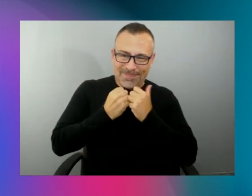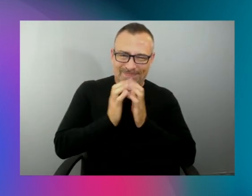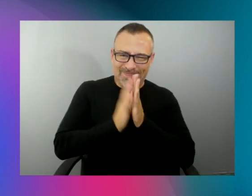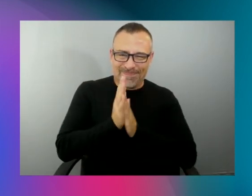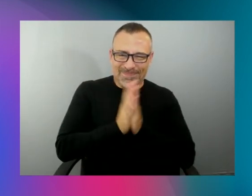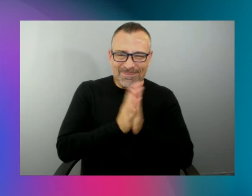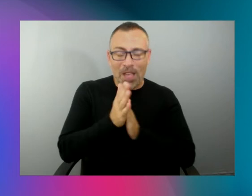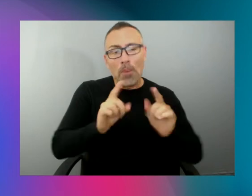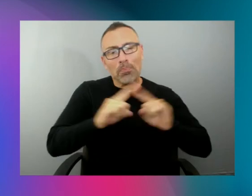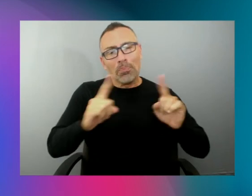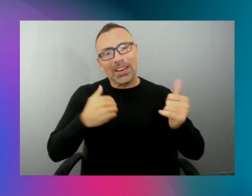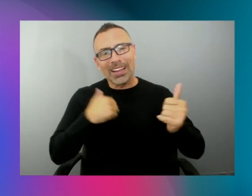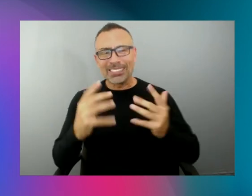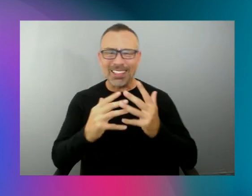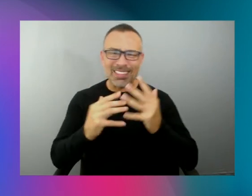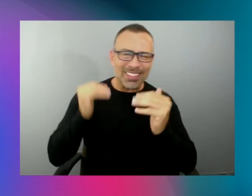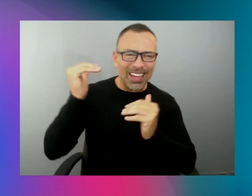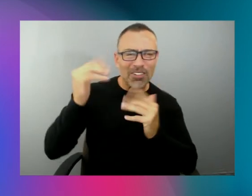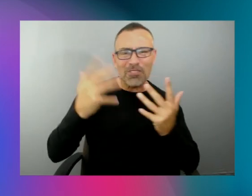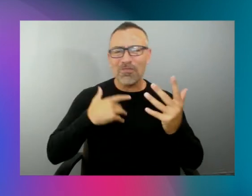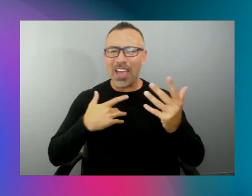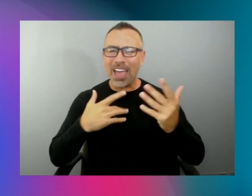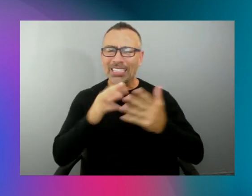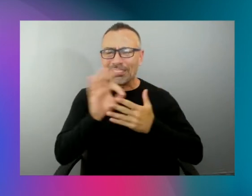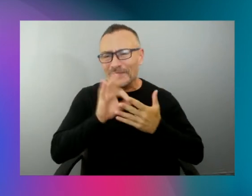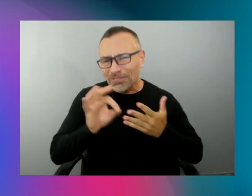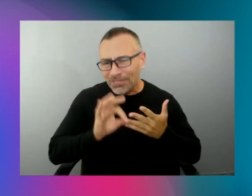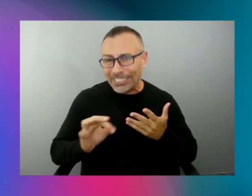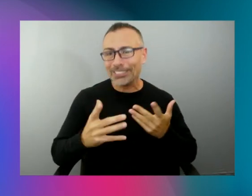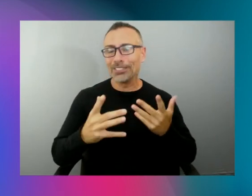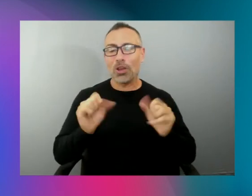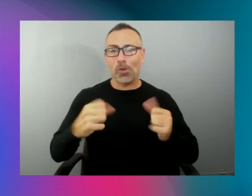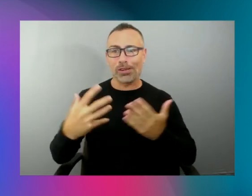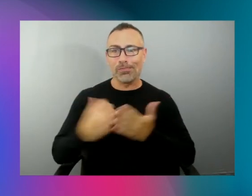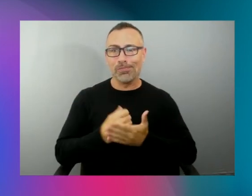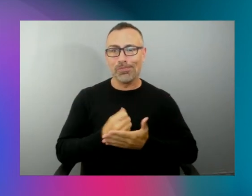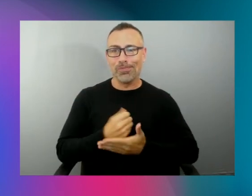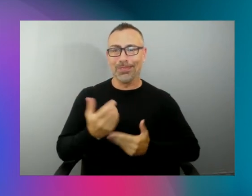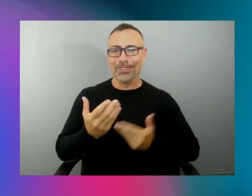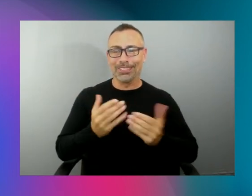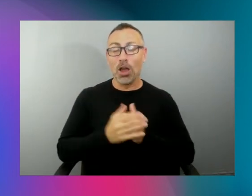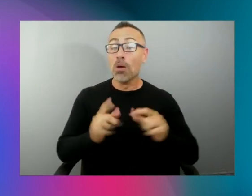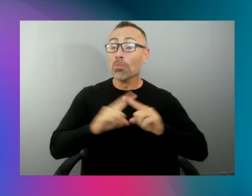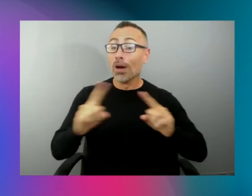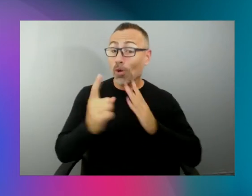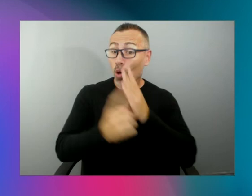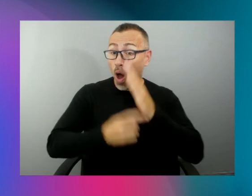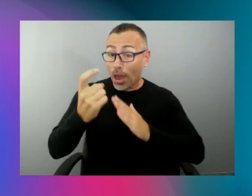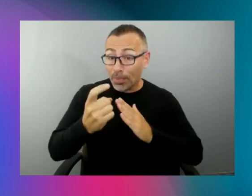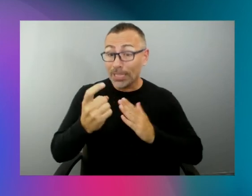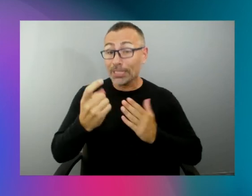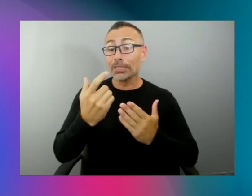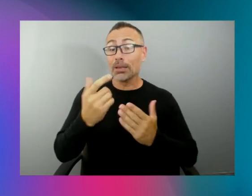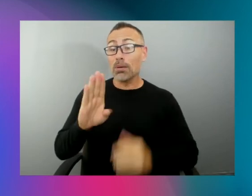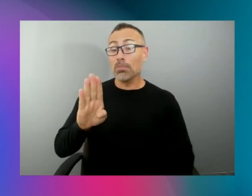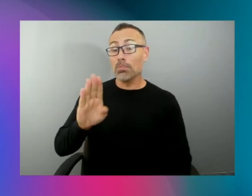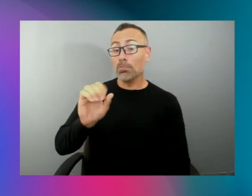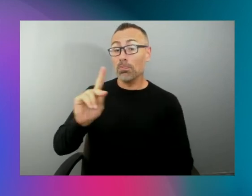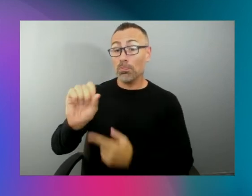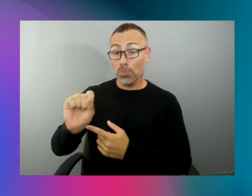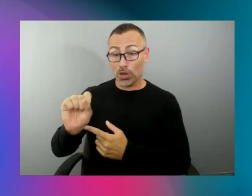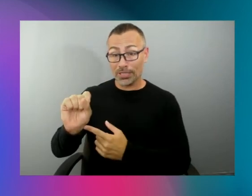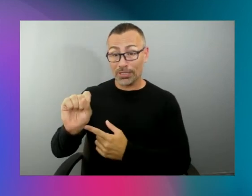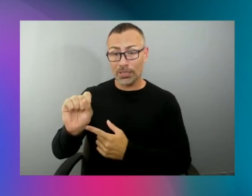like, lot of features, a lot of functions, a lot of services in there. But with automation books, it's not limited to doing things through